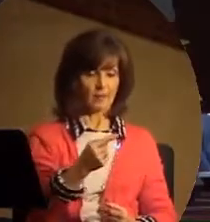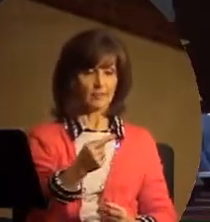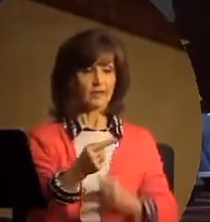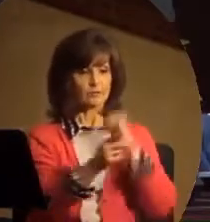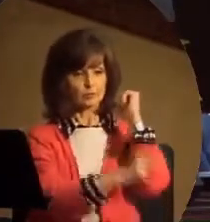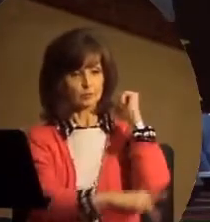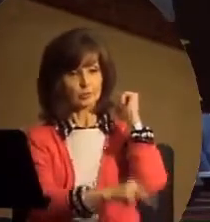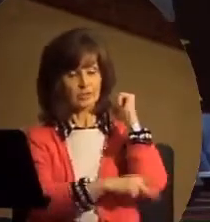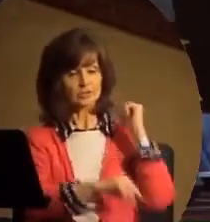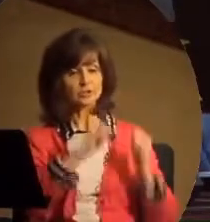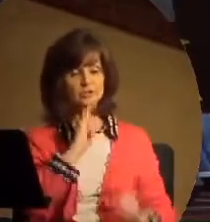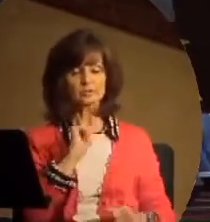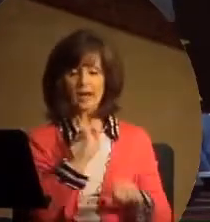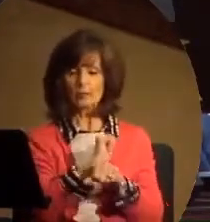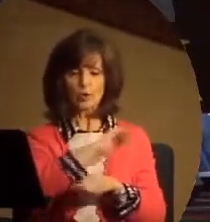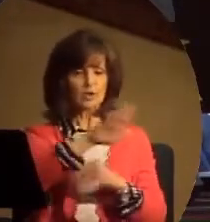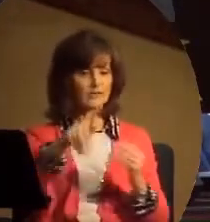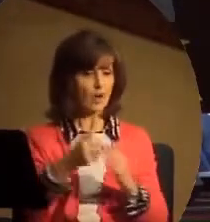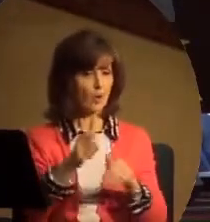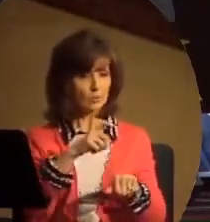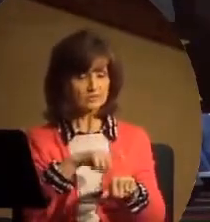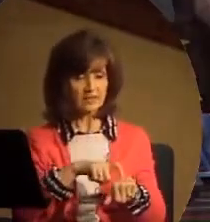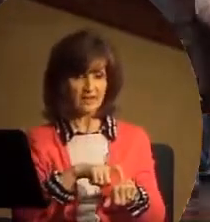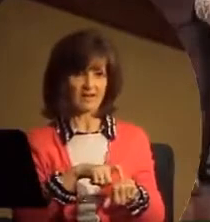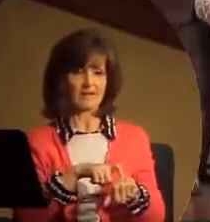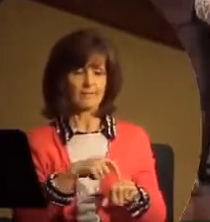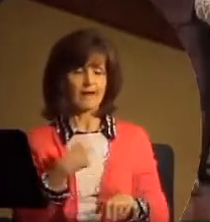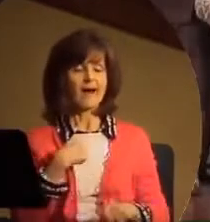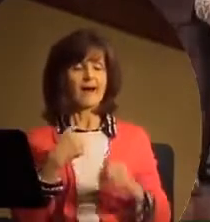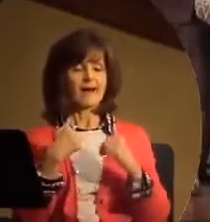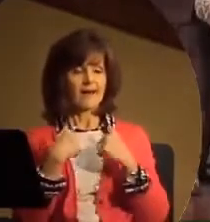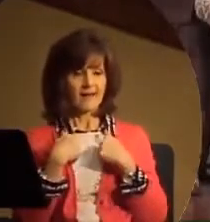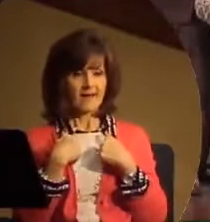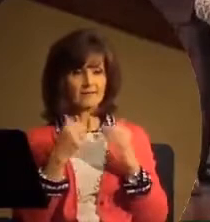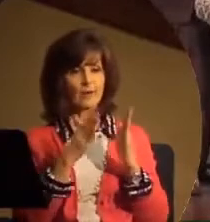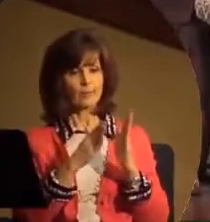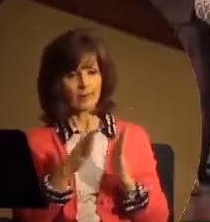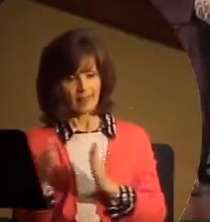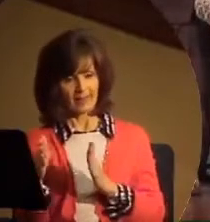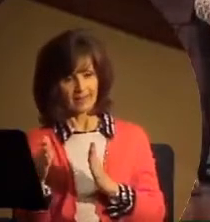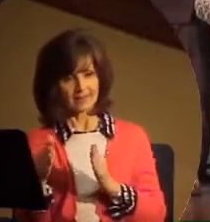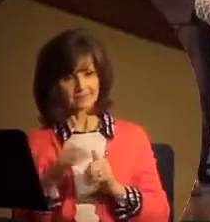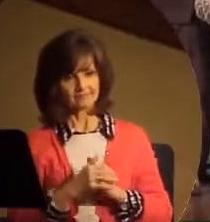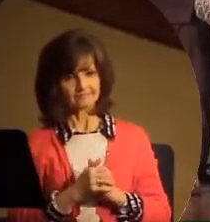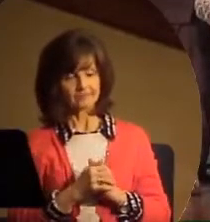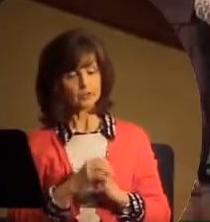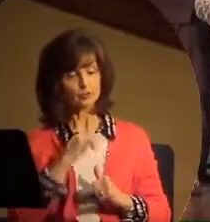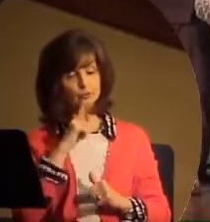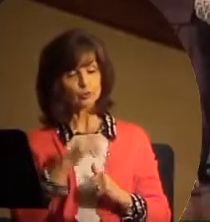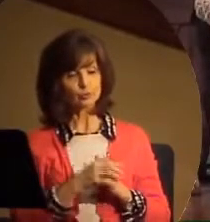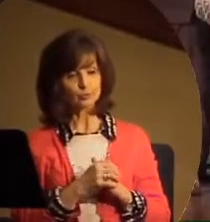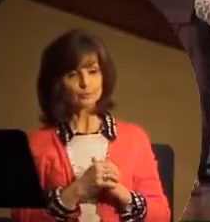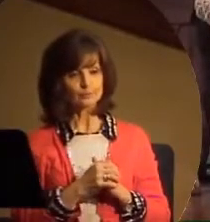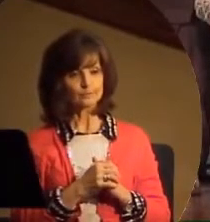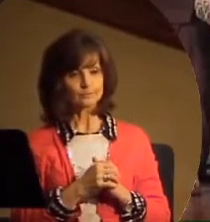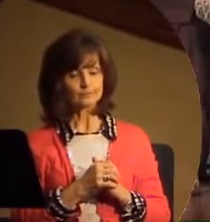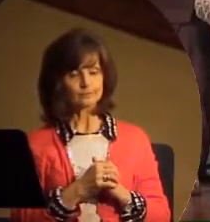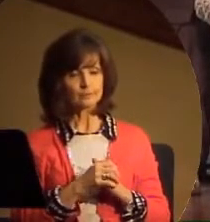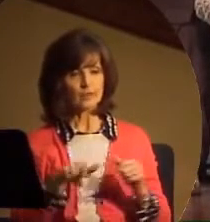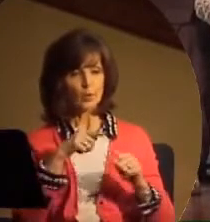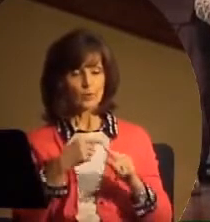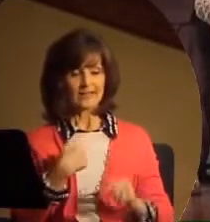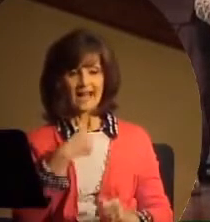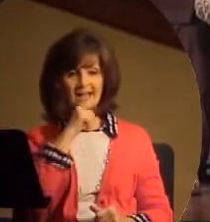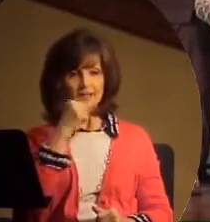you, I've been working the whole time. I have a plan. And He does. When I don't